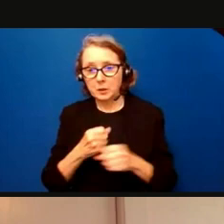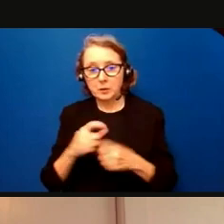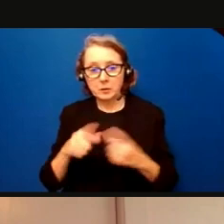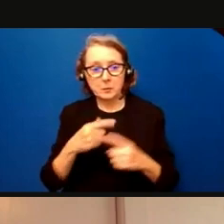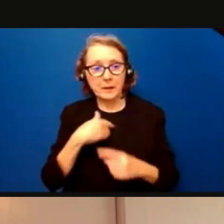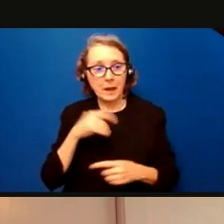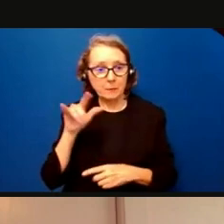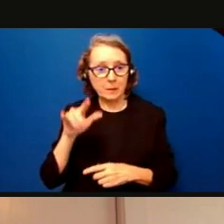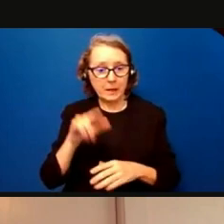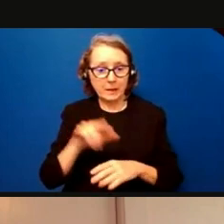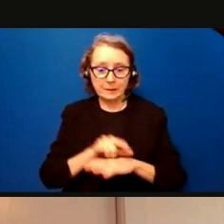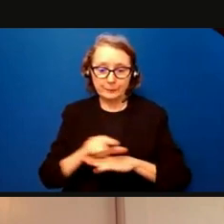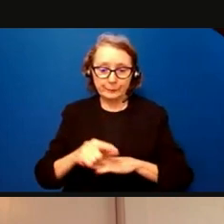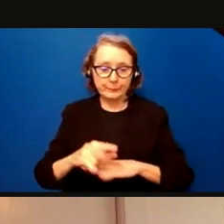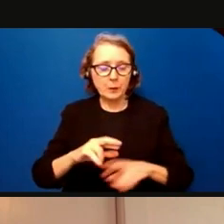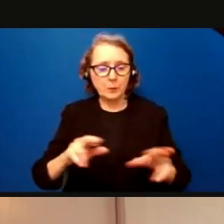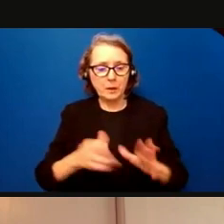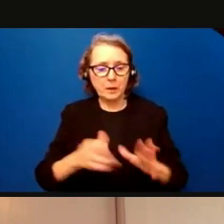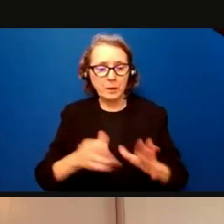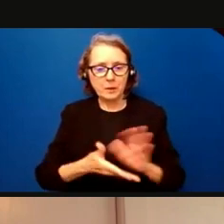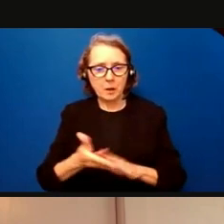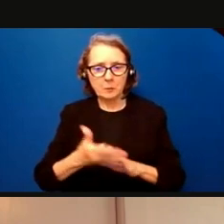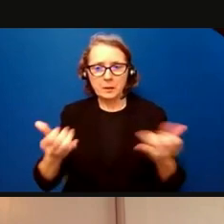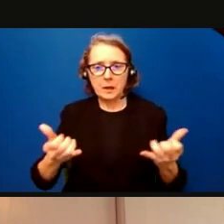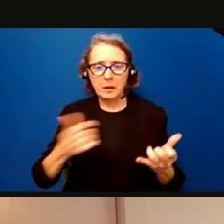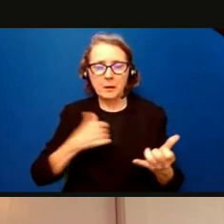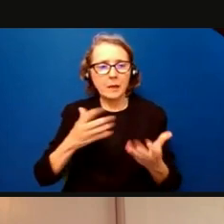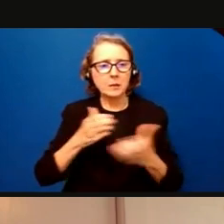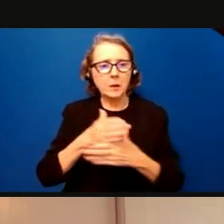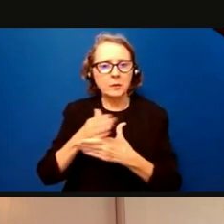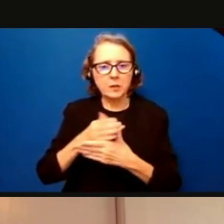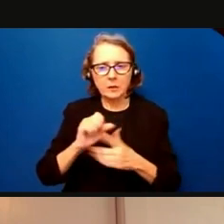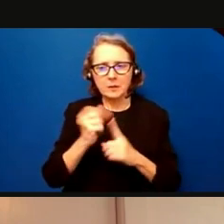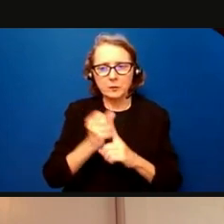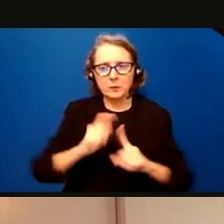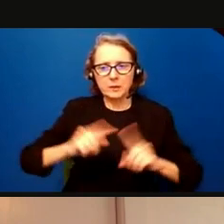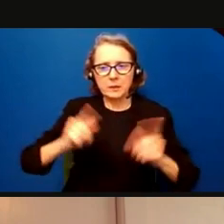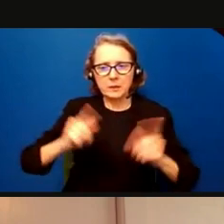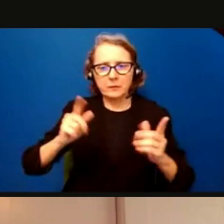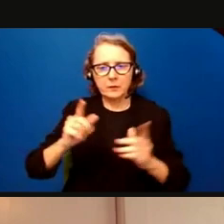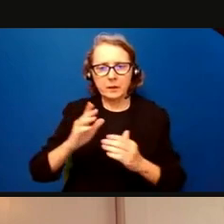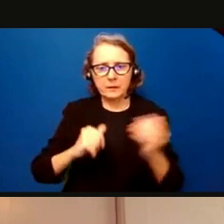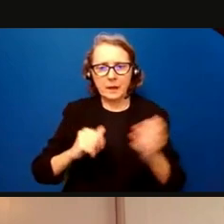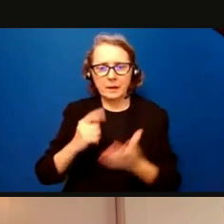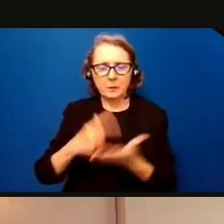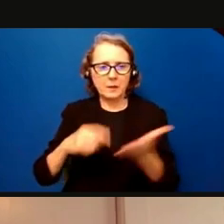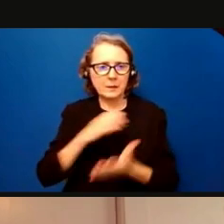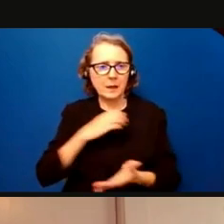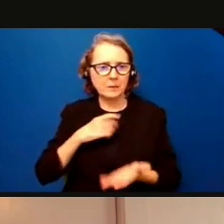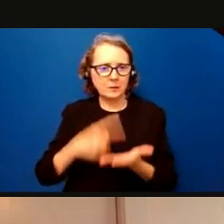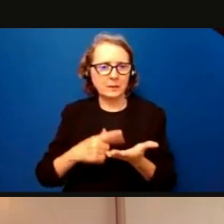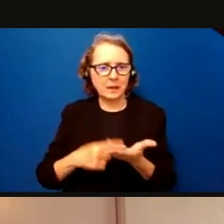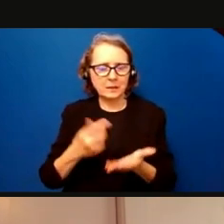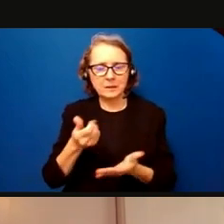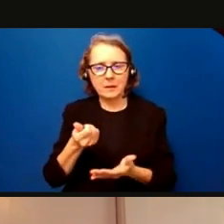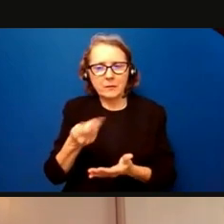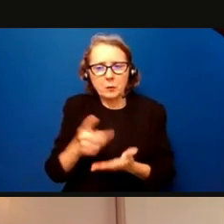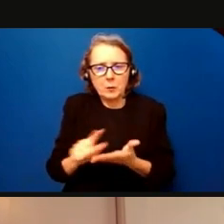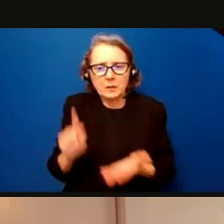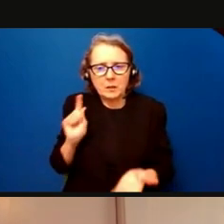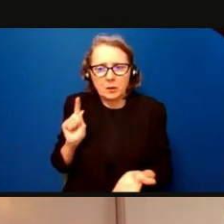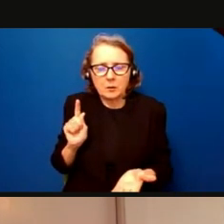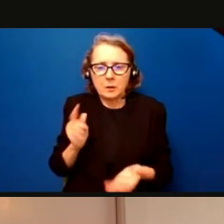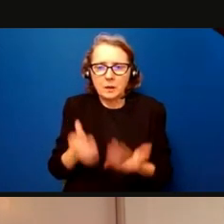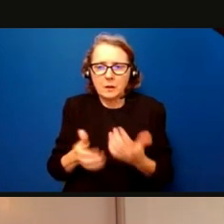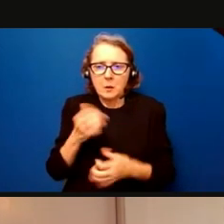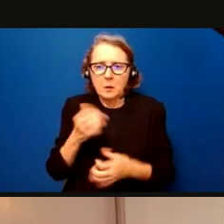now. All that said, I just wanted to share that the situation is quite different from what council discussed just a short few weeks ago. The most